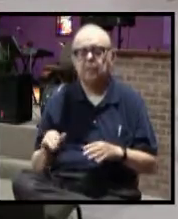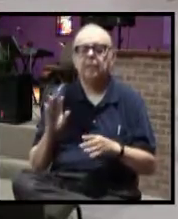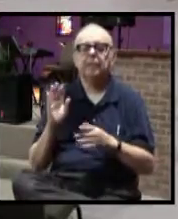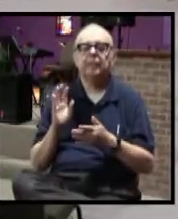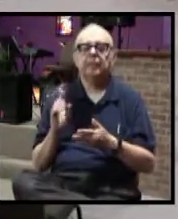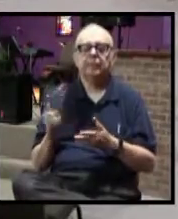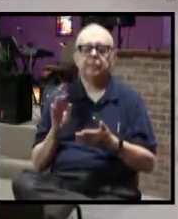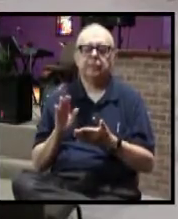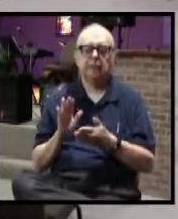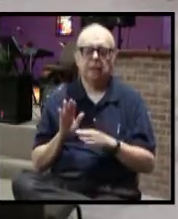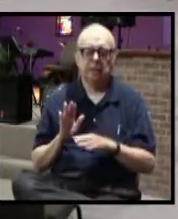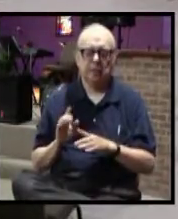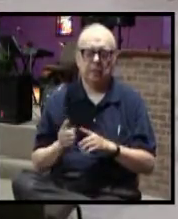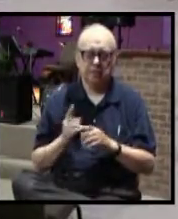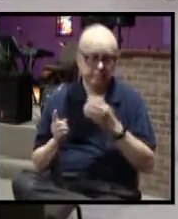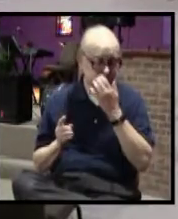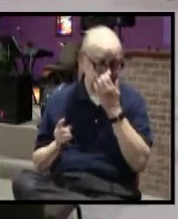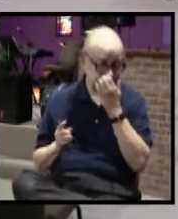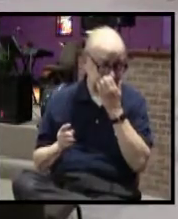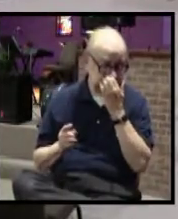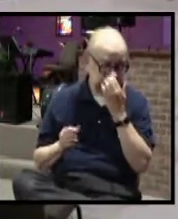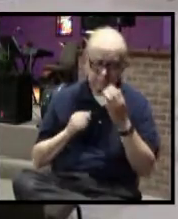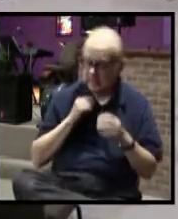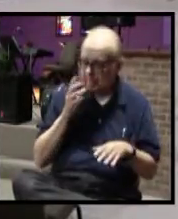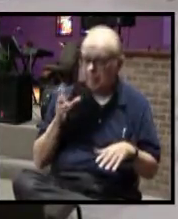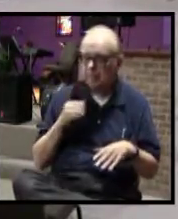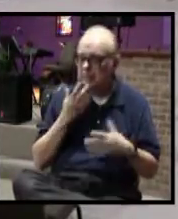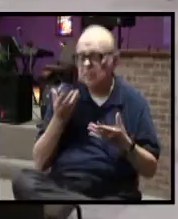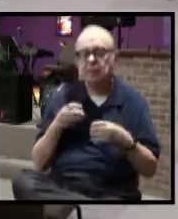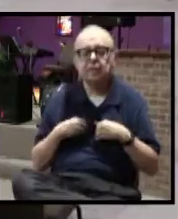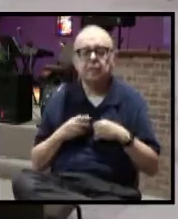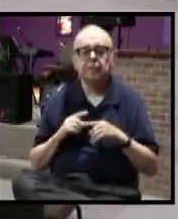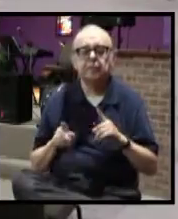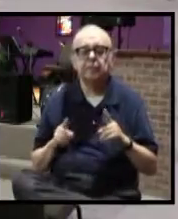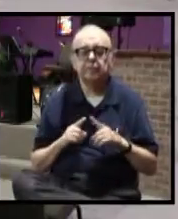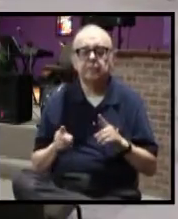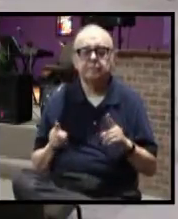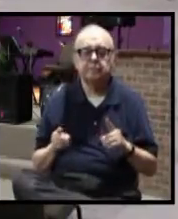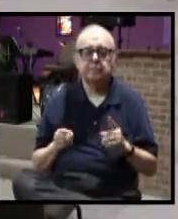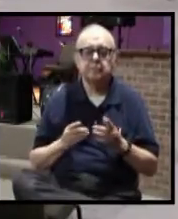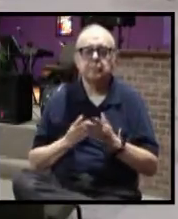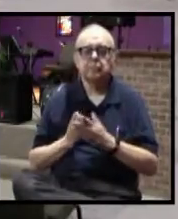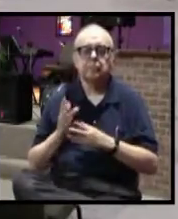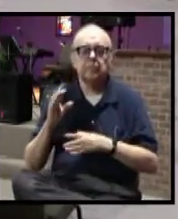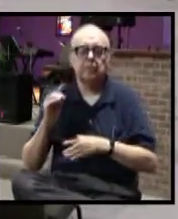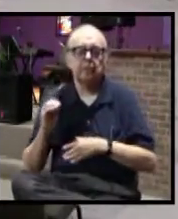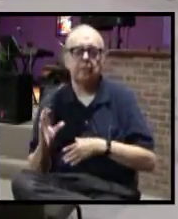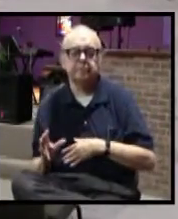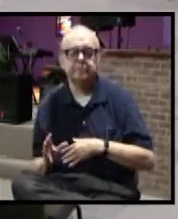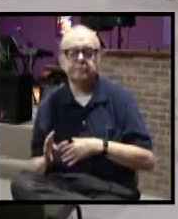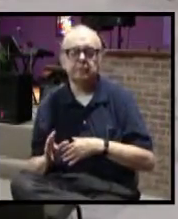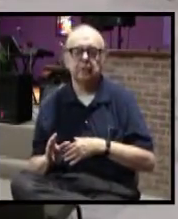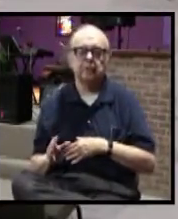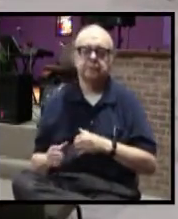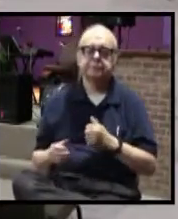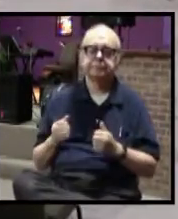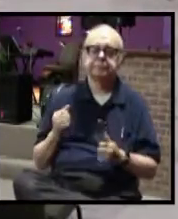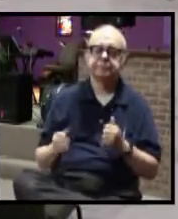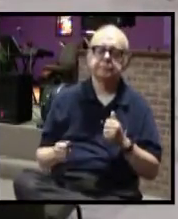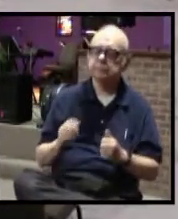That's the saddest part. They were clearly not taught to embrace and accept the differences of others. Not by their teachers,